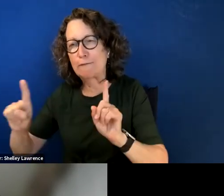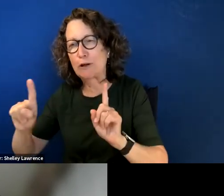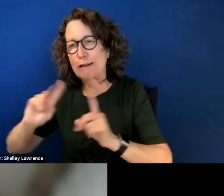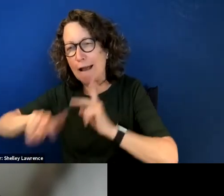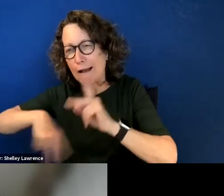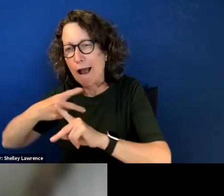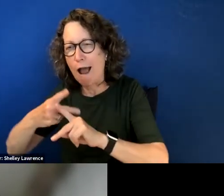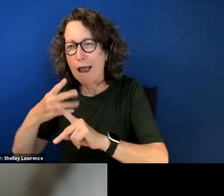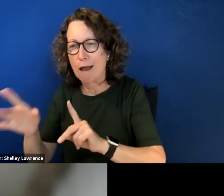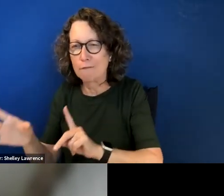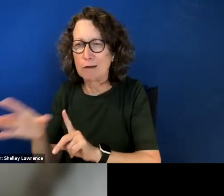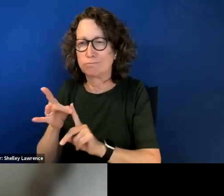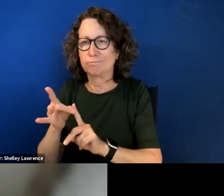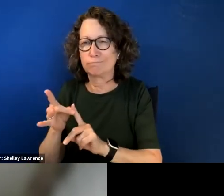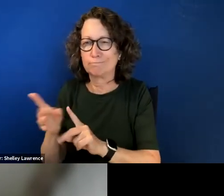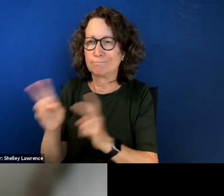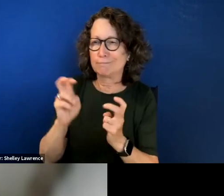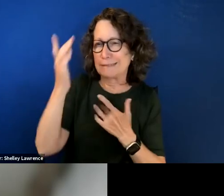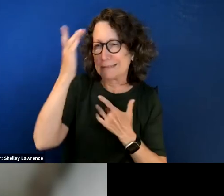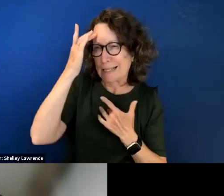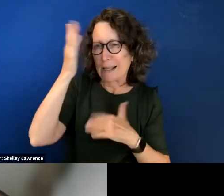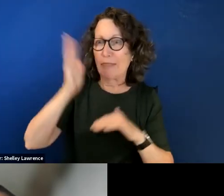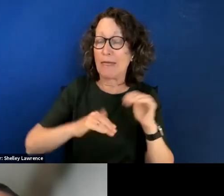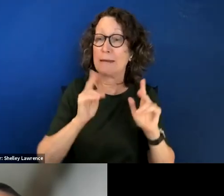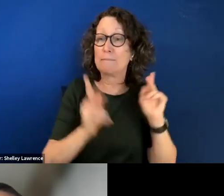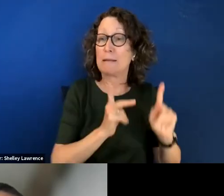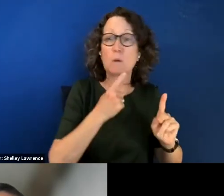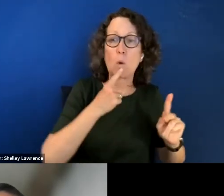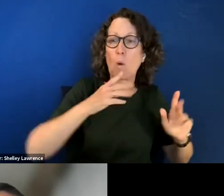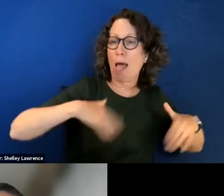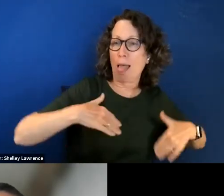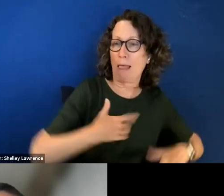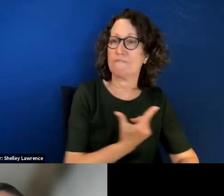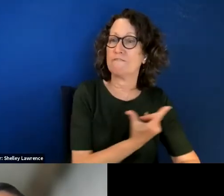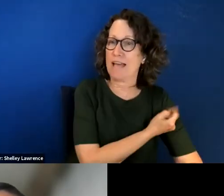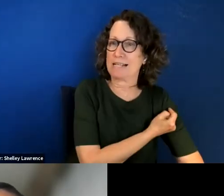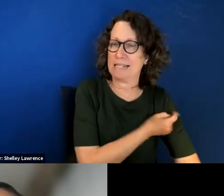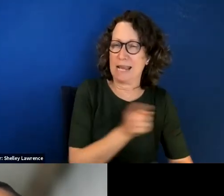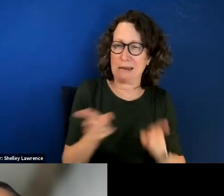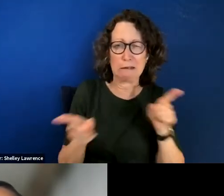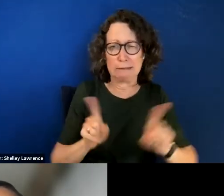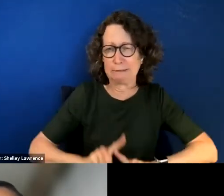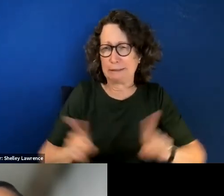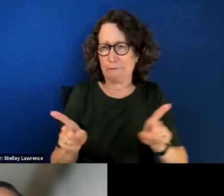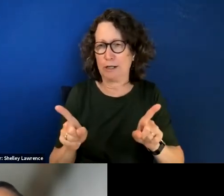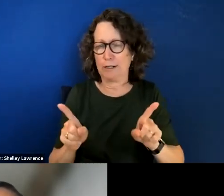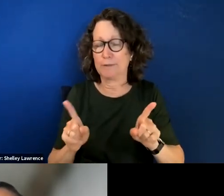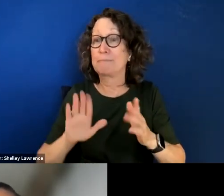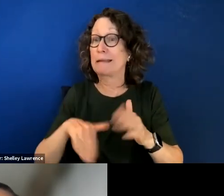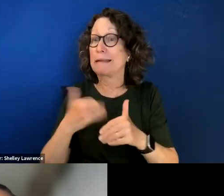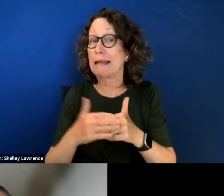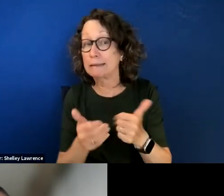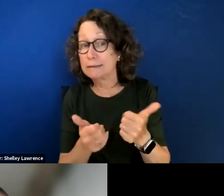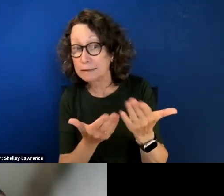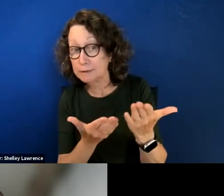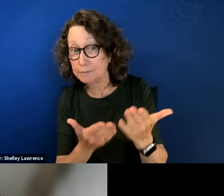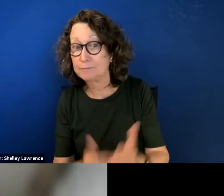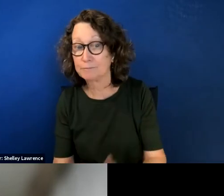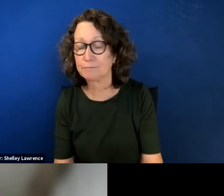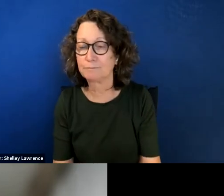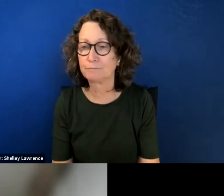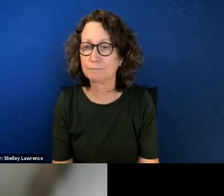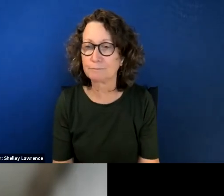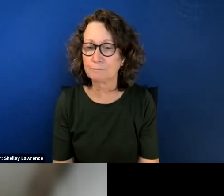version of COVID than many who are unvaccinated experience. Next slide, please.